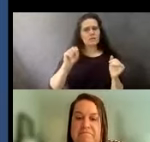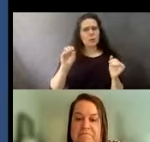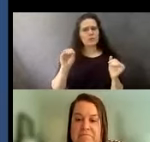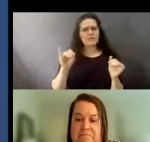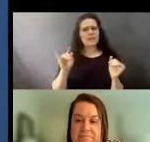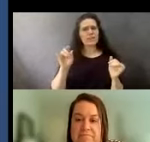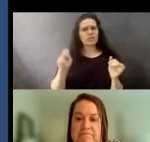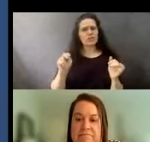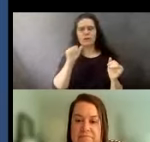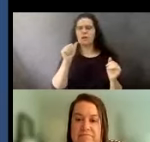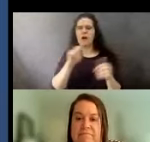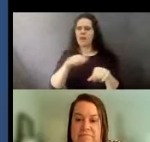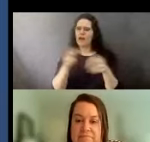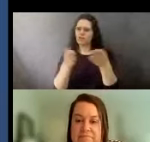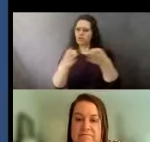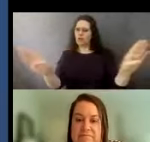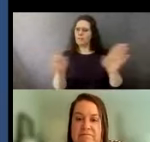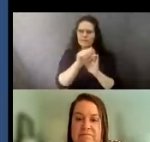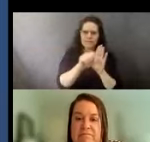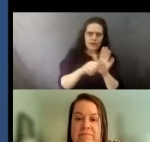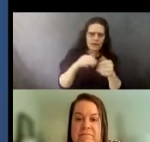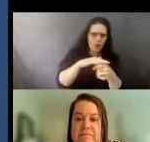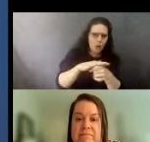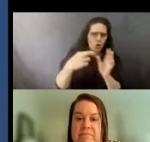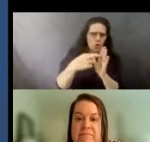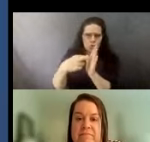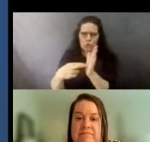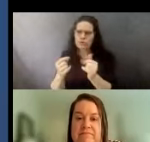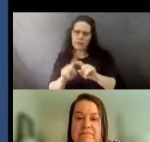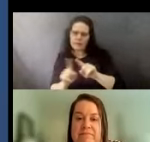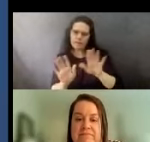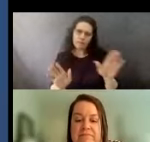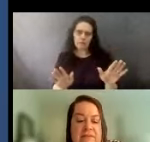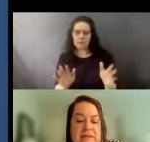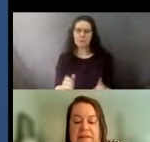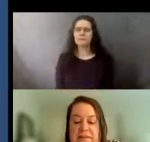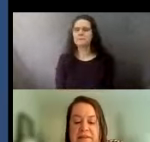state and local protections. That's exactly right. This is Claudia.